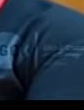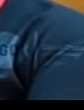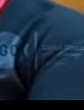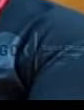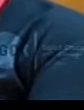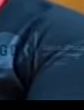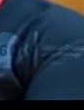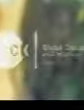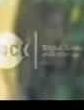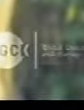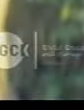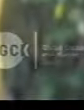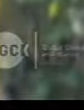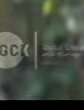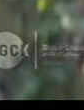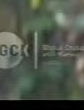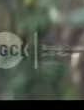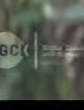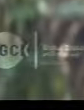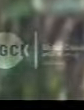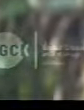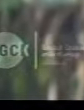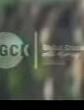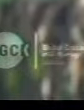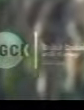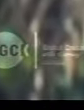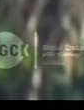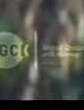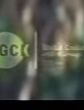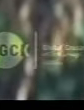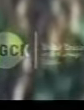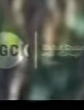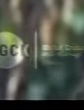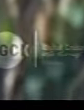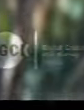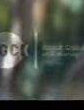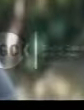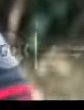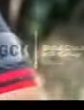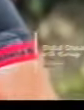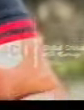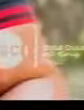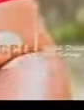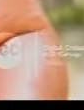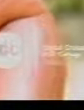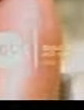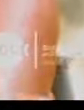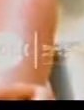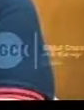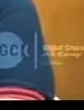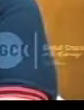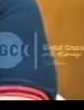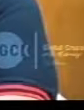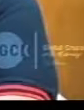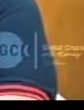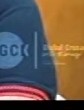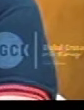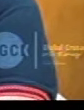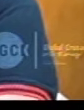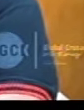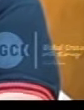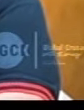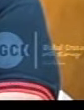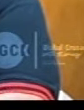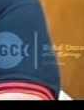problem is. I stood up and lay my hand on my stomach. I tell God, I don't want to go